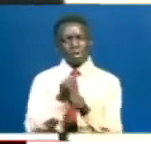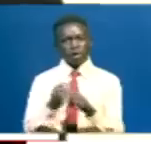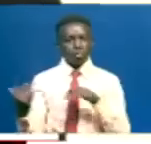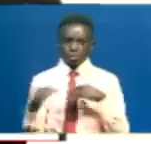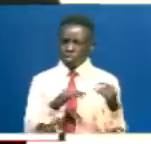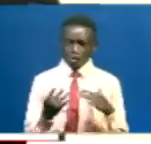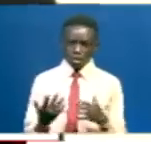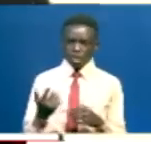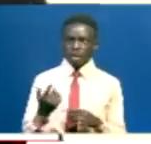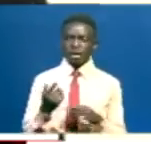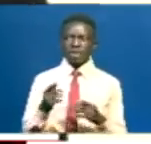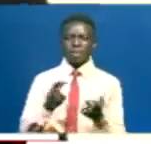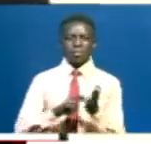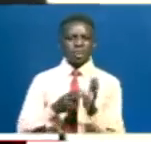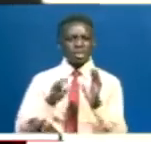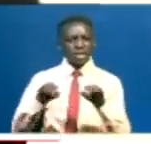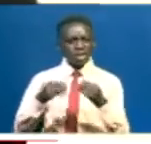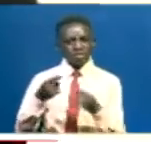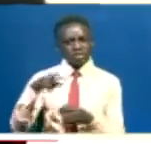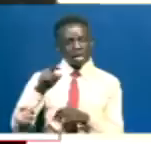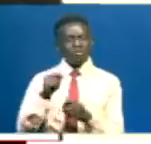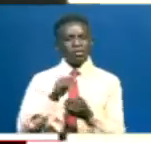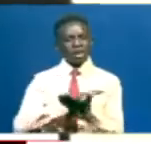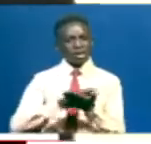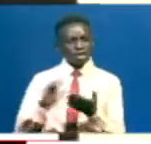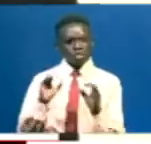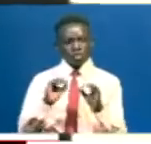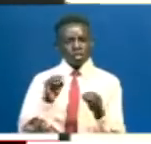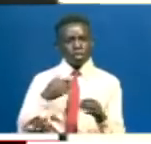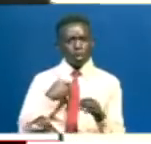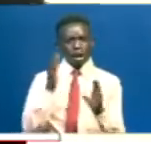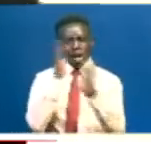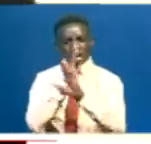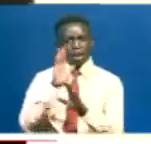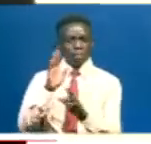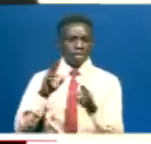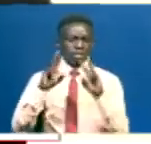To give yourselves impunity against investigations. Taxes will be paid.